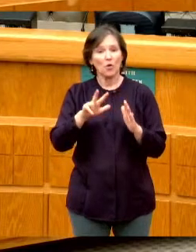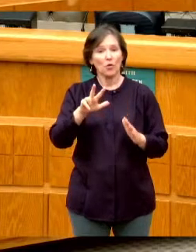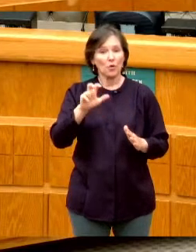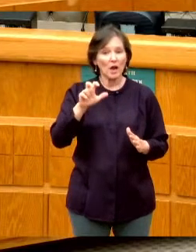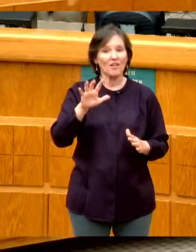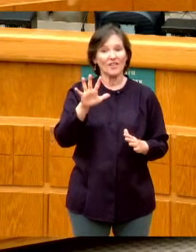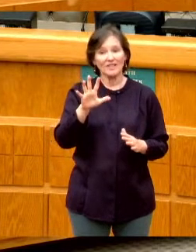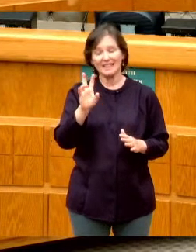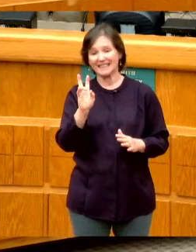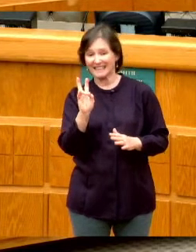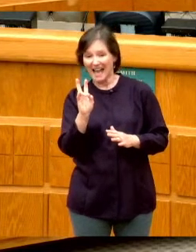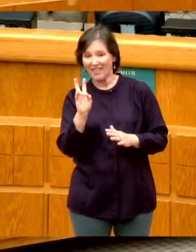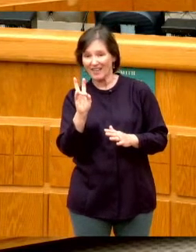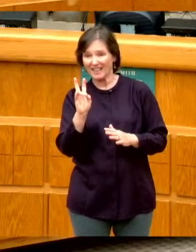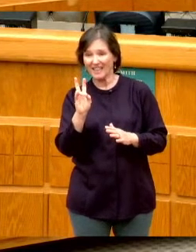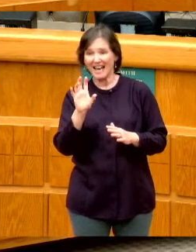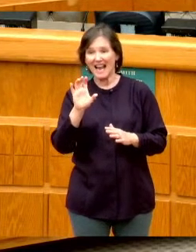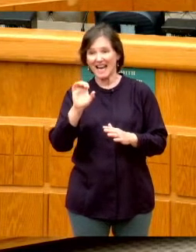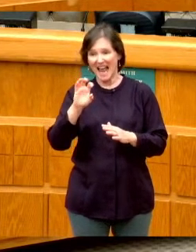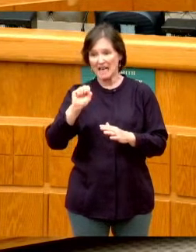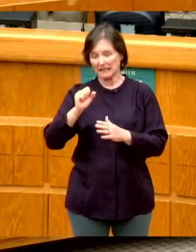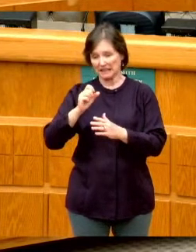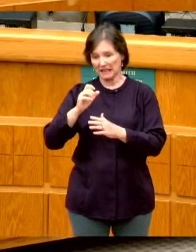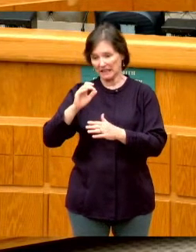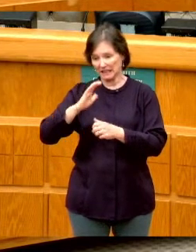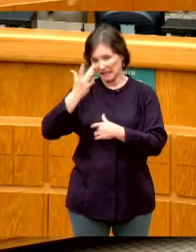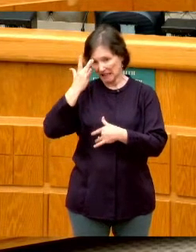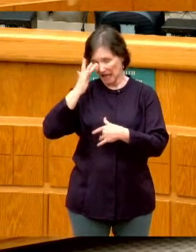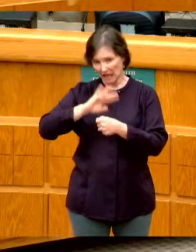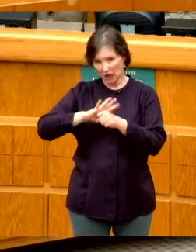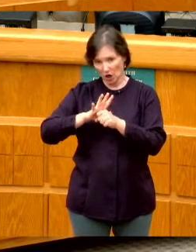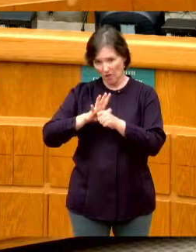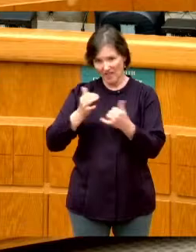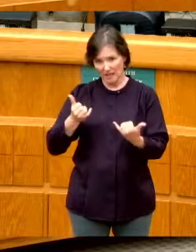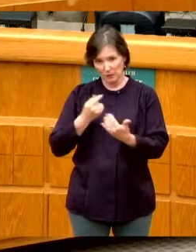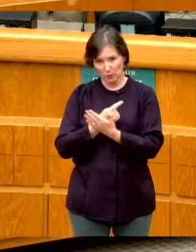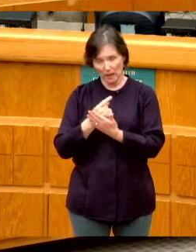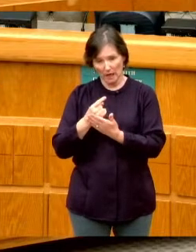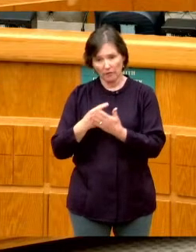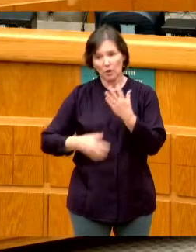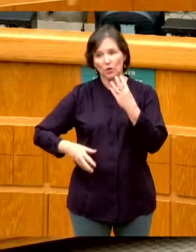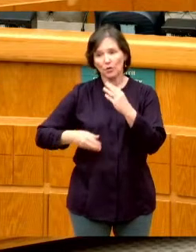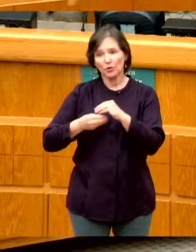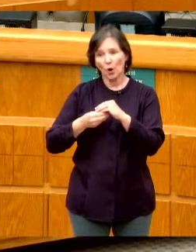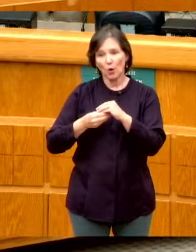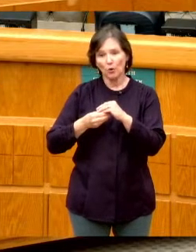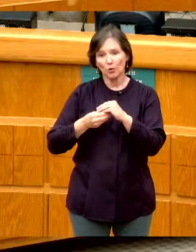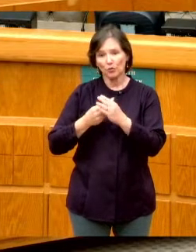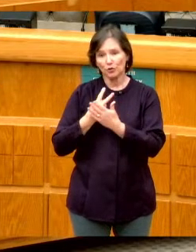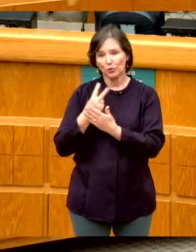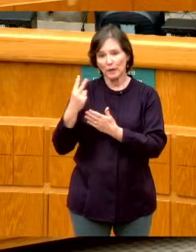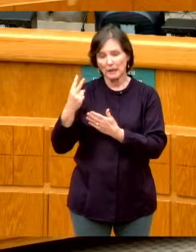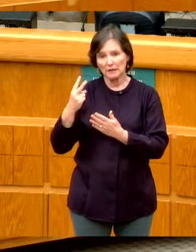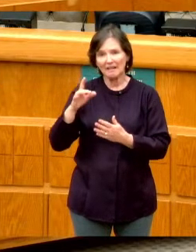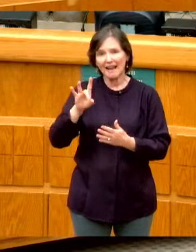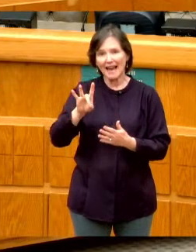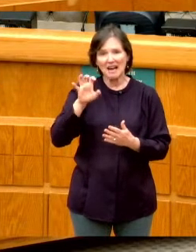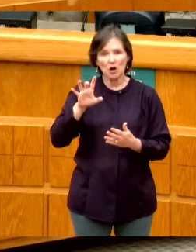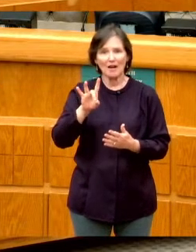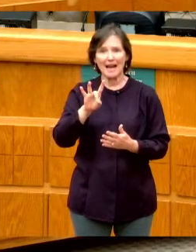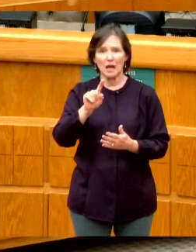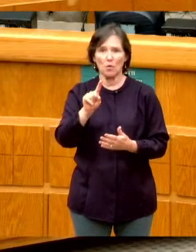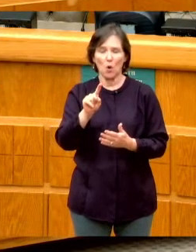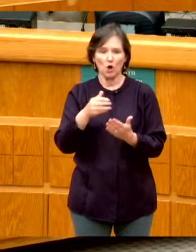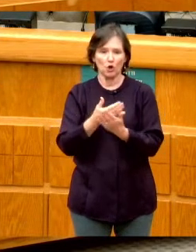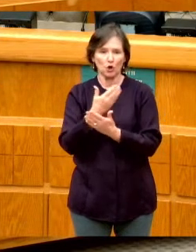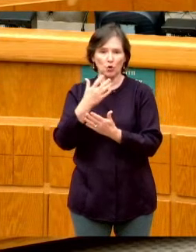357 COVID cases this week, for a total of 881 cases in the last 2 weeks. Next